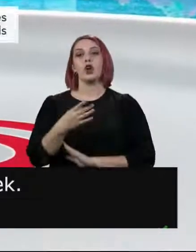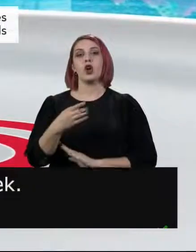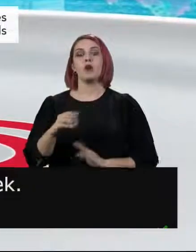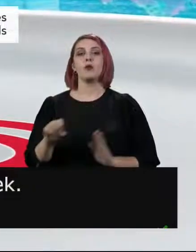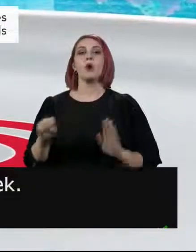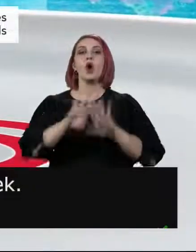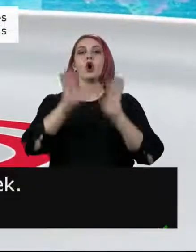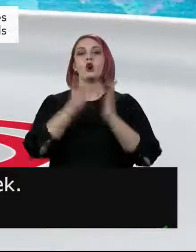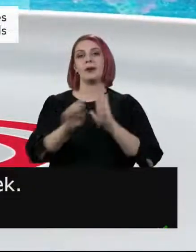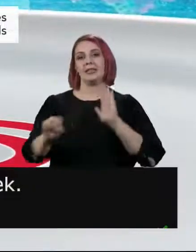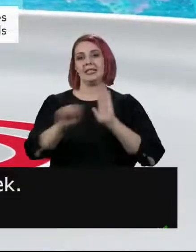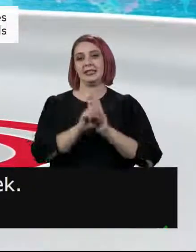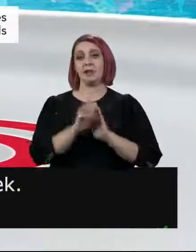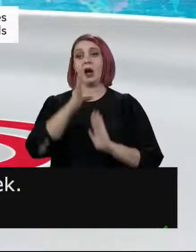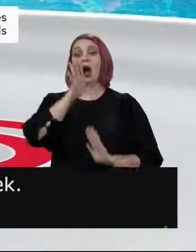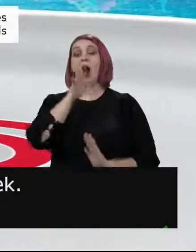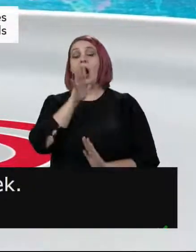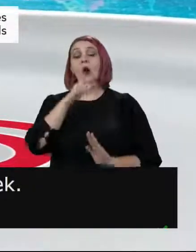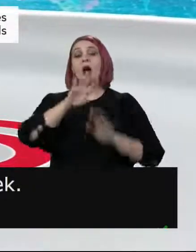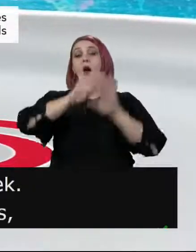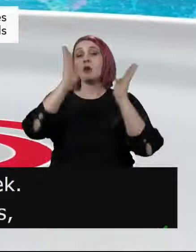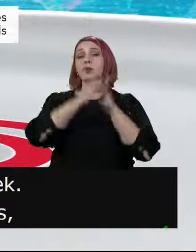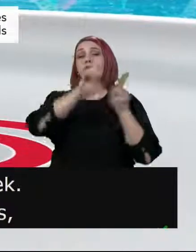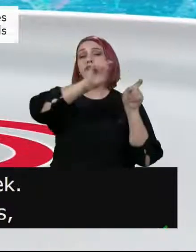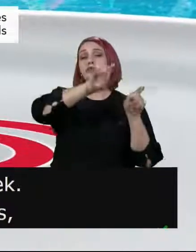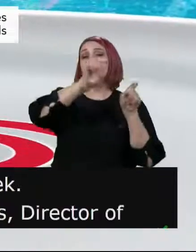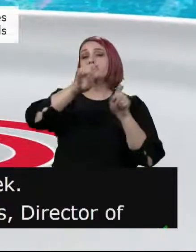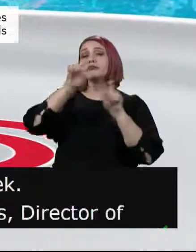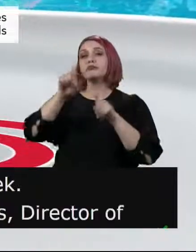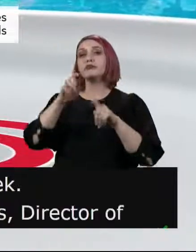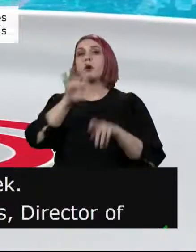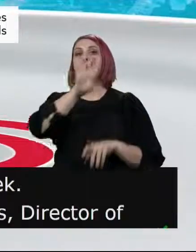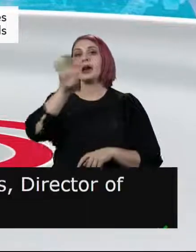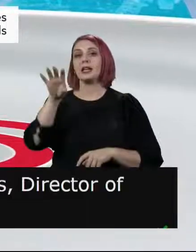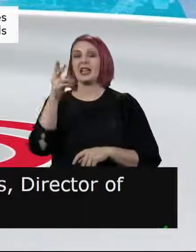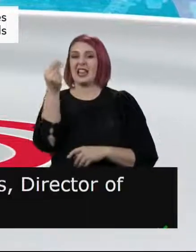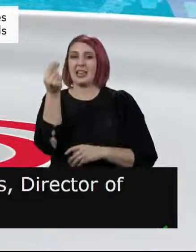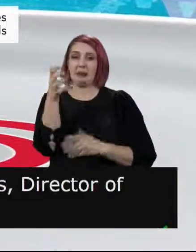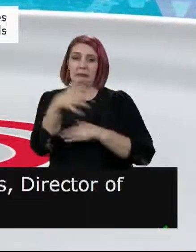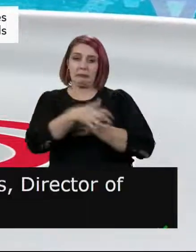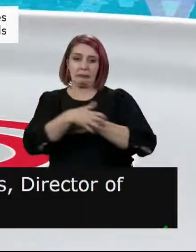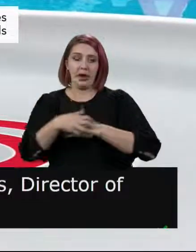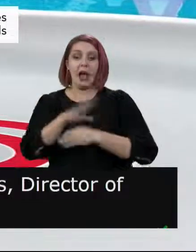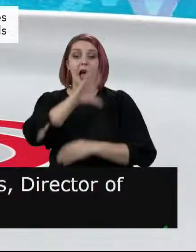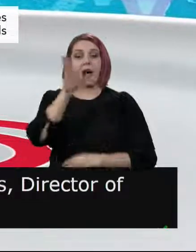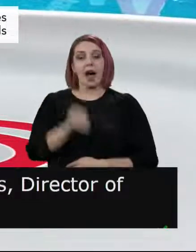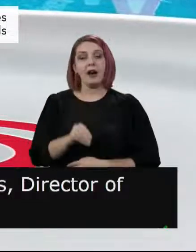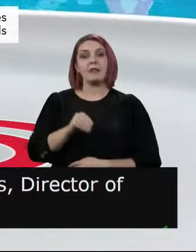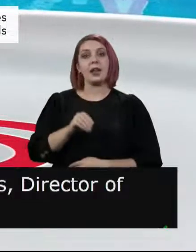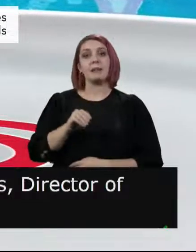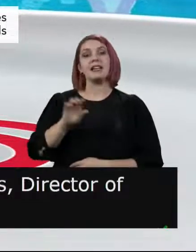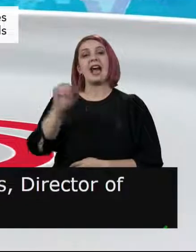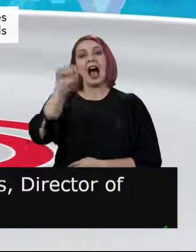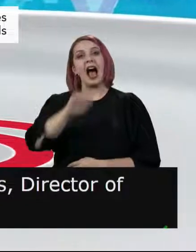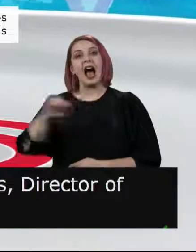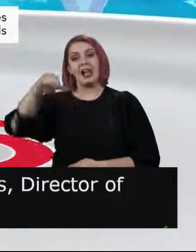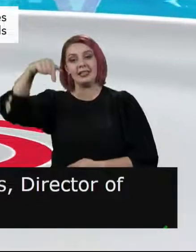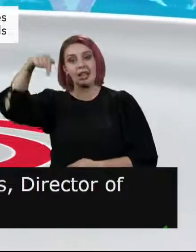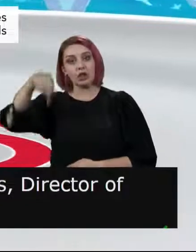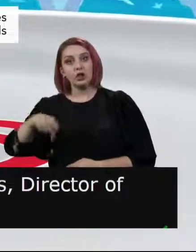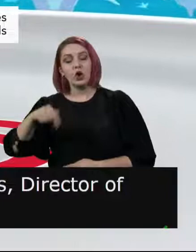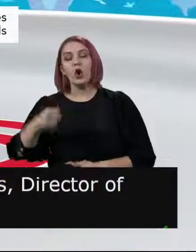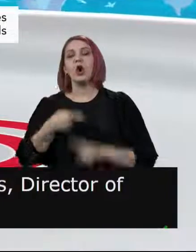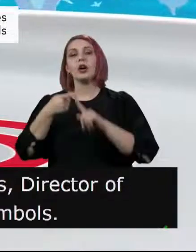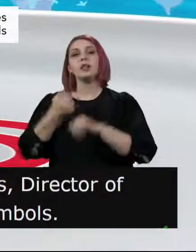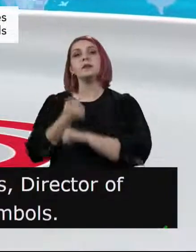David Baines, director of David Baines Access and co-founder of Global Symbols. Nowadays, he works all over the world, including